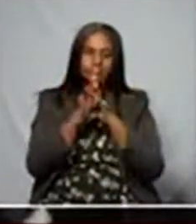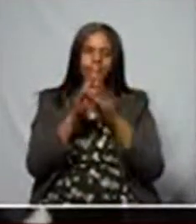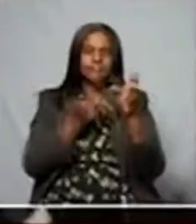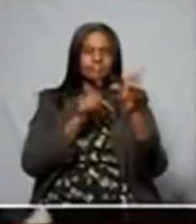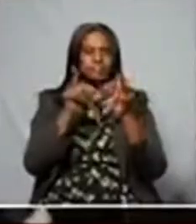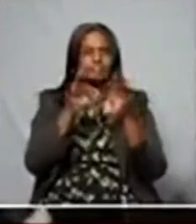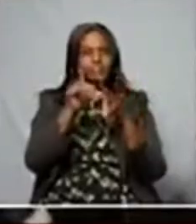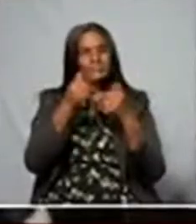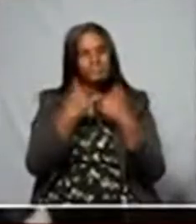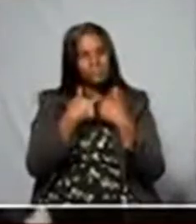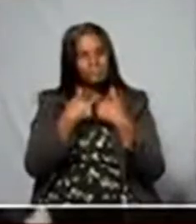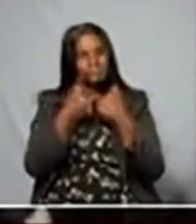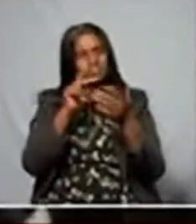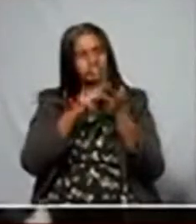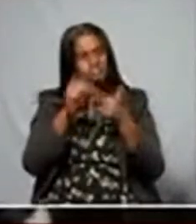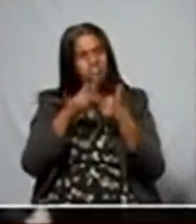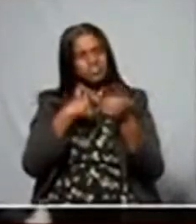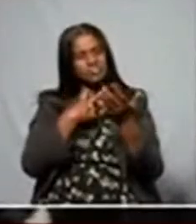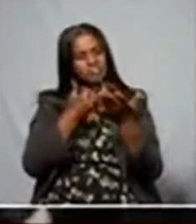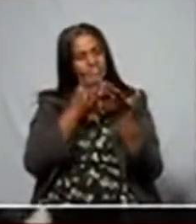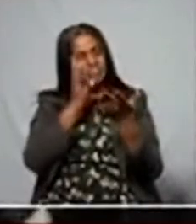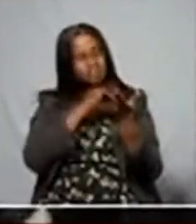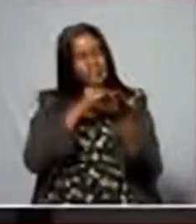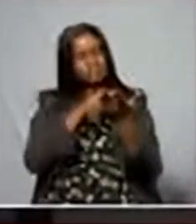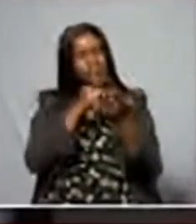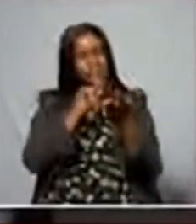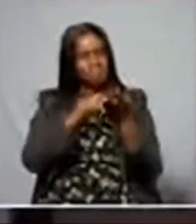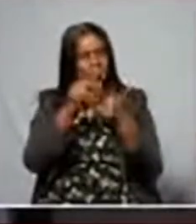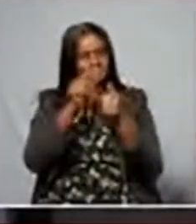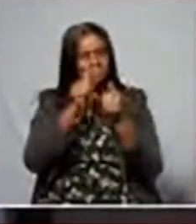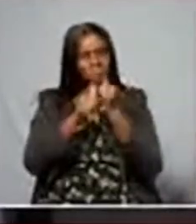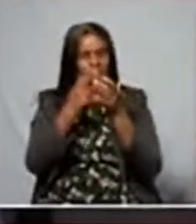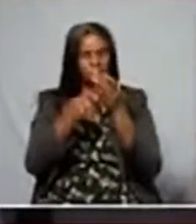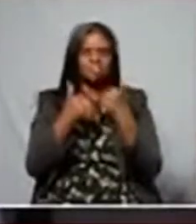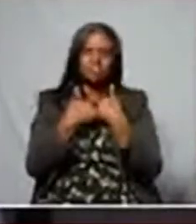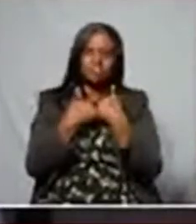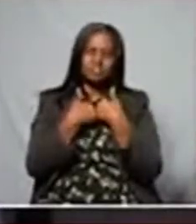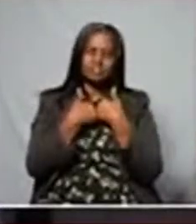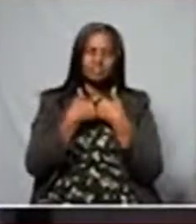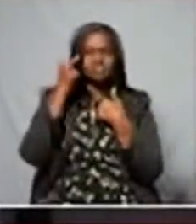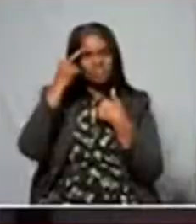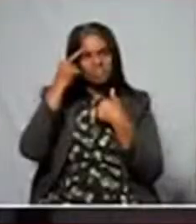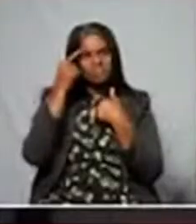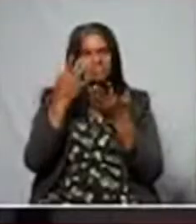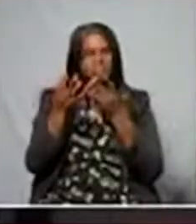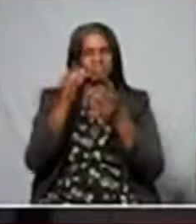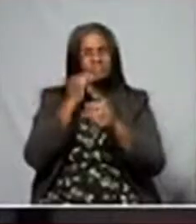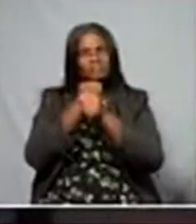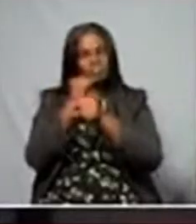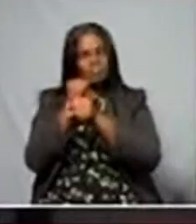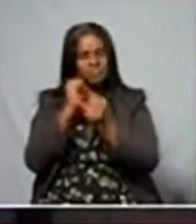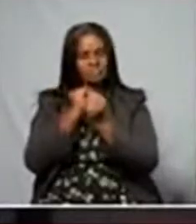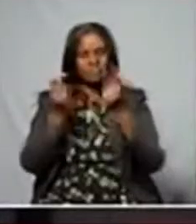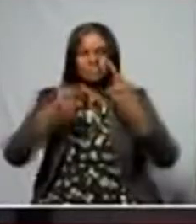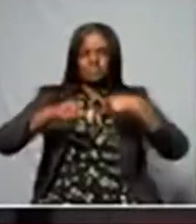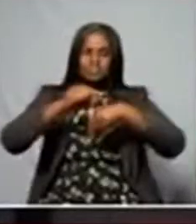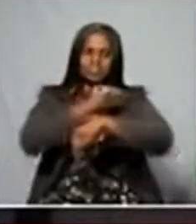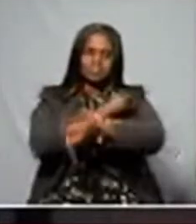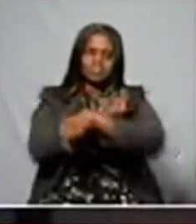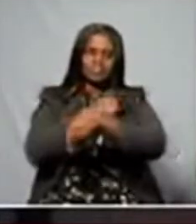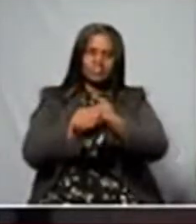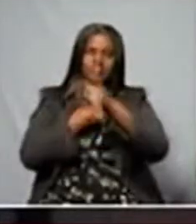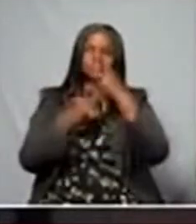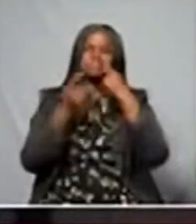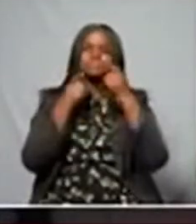Director, you had a program that was running, I think, working hand in hand with the local authorities, and I want to speak